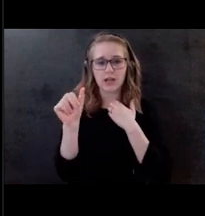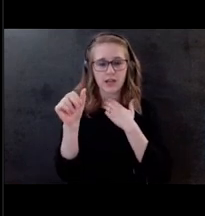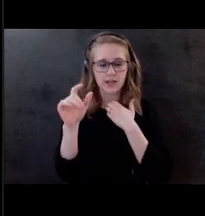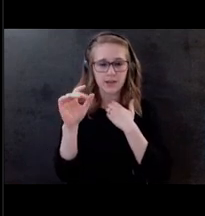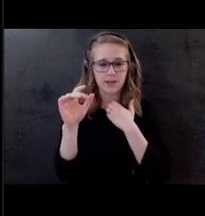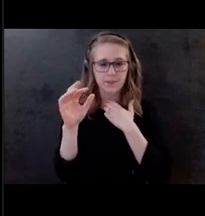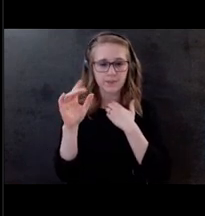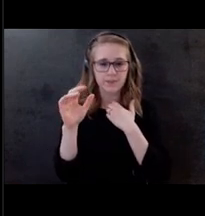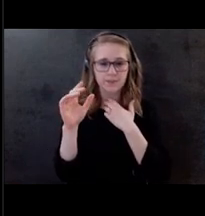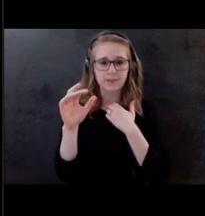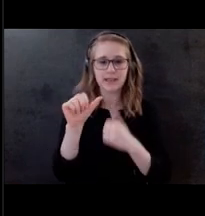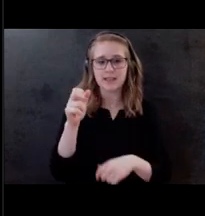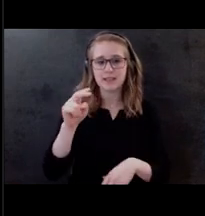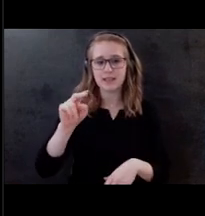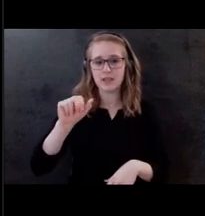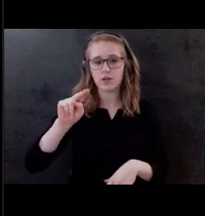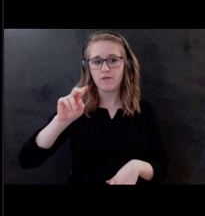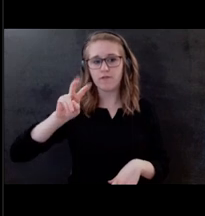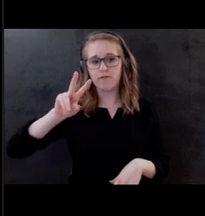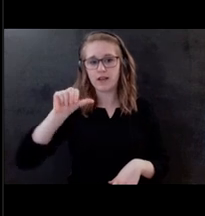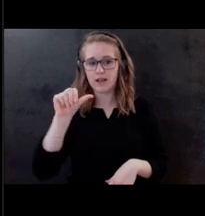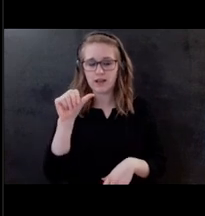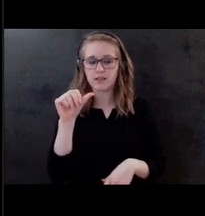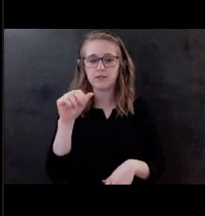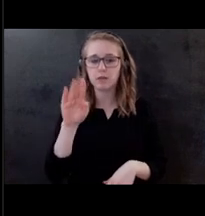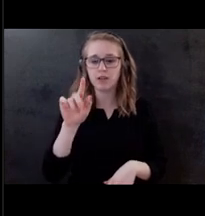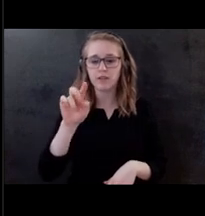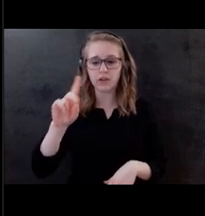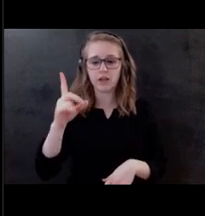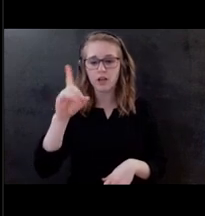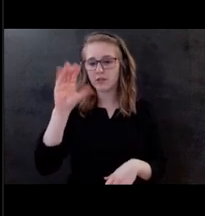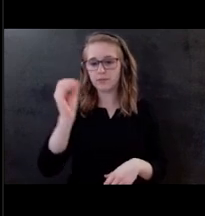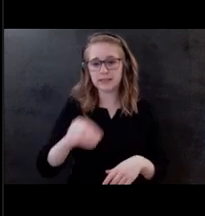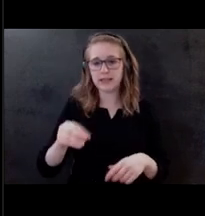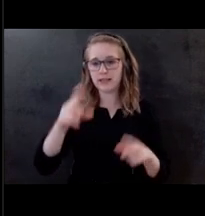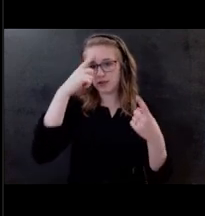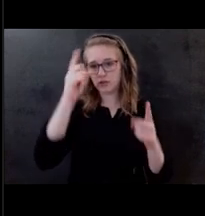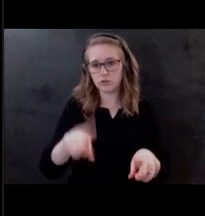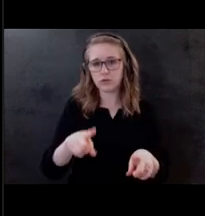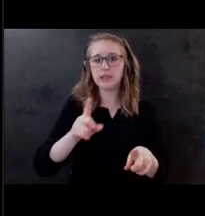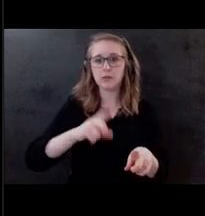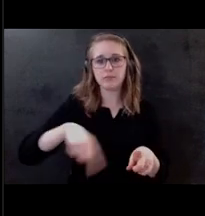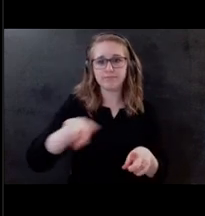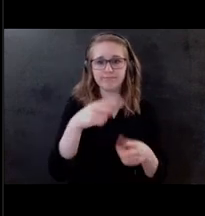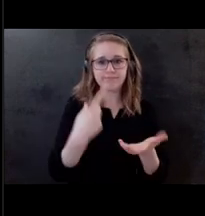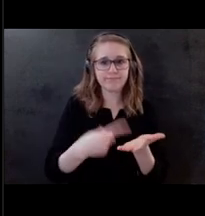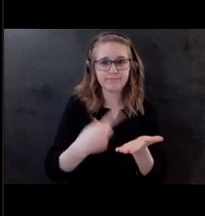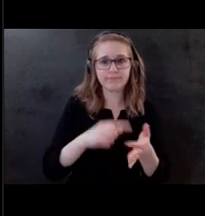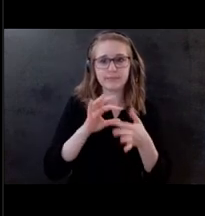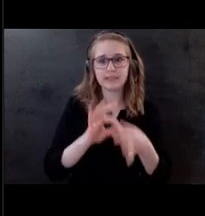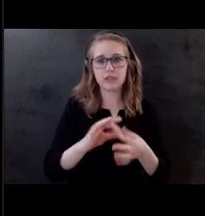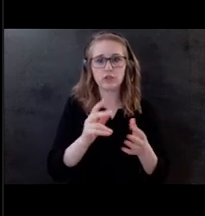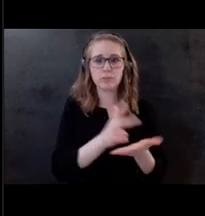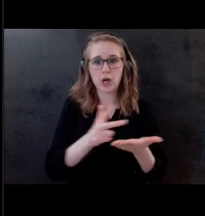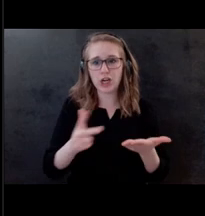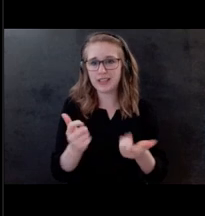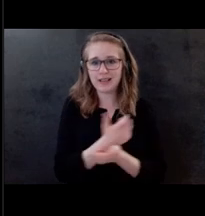As I said, 100% in agreement what everyone has been talking about with the parking and everything else. It's